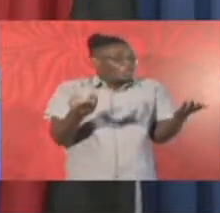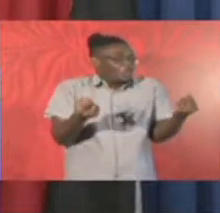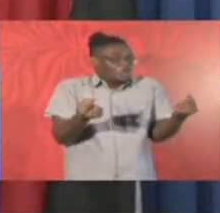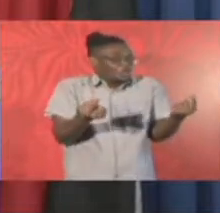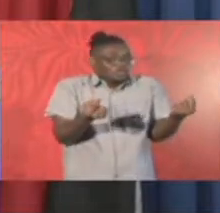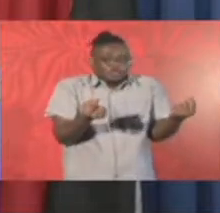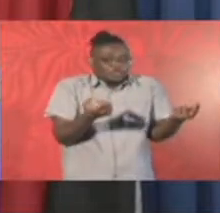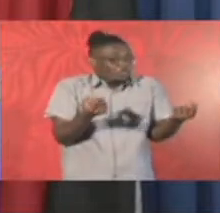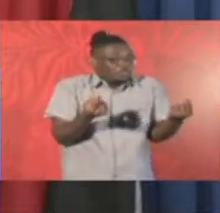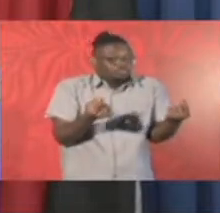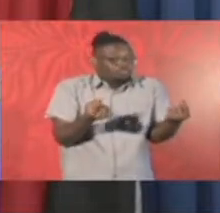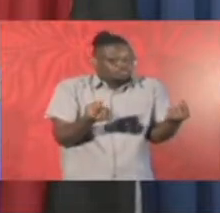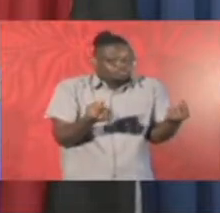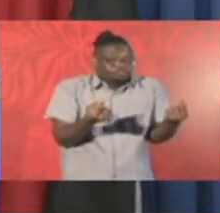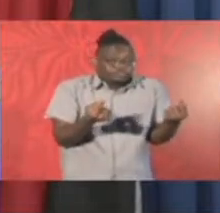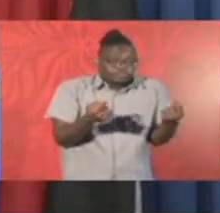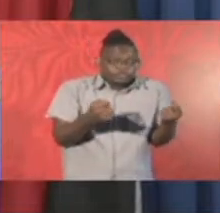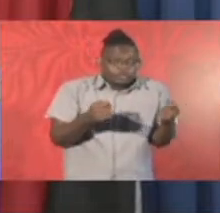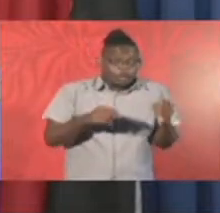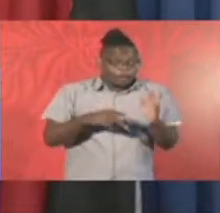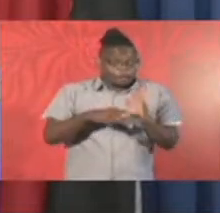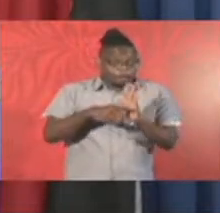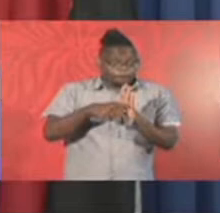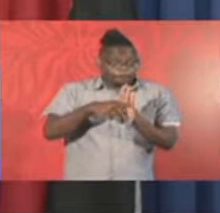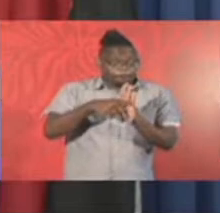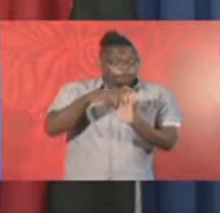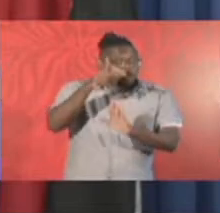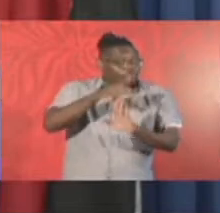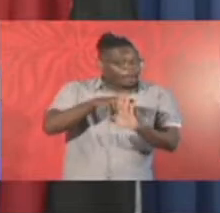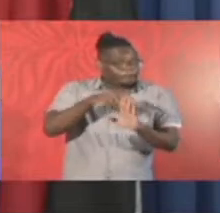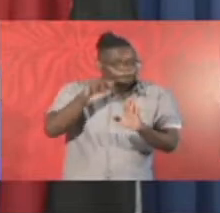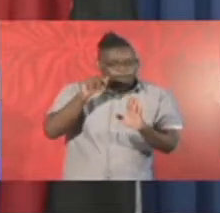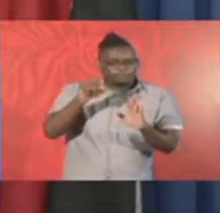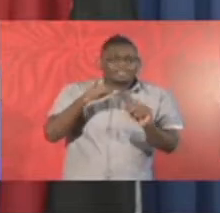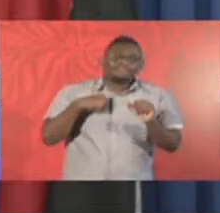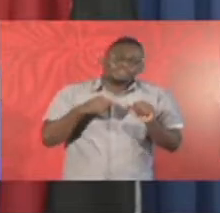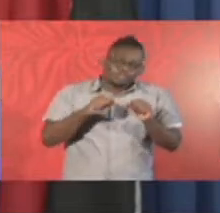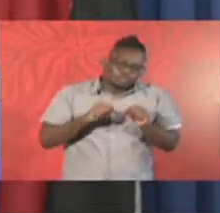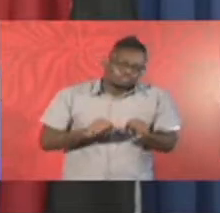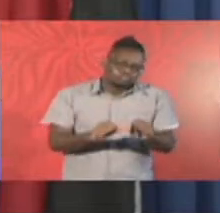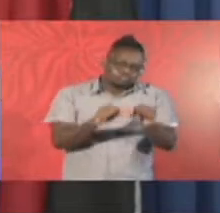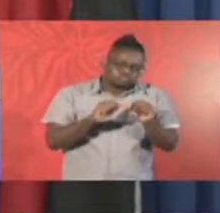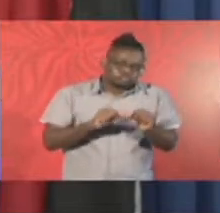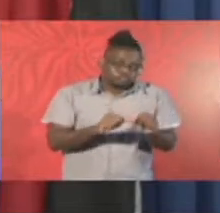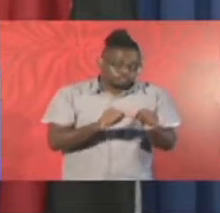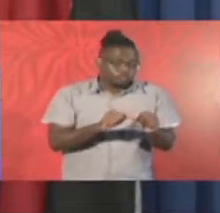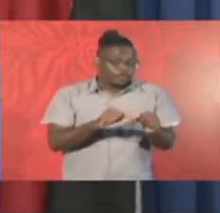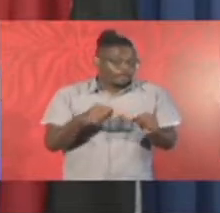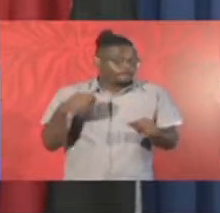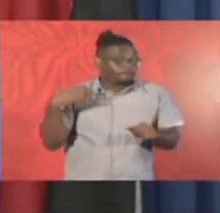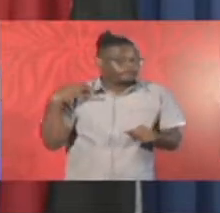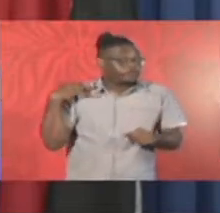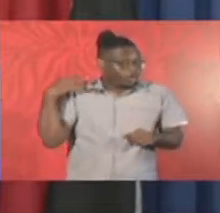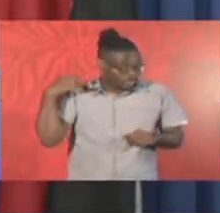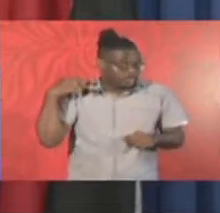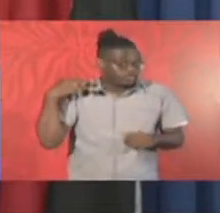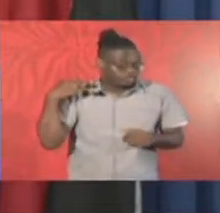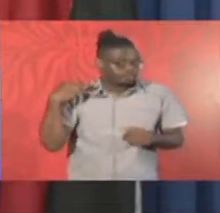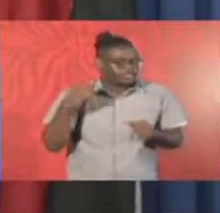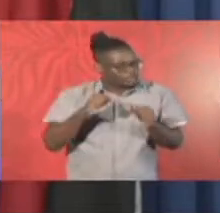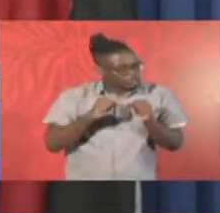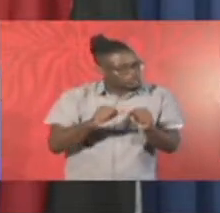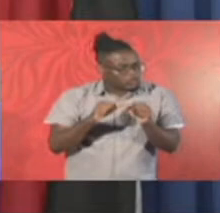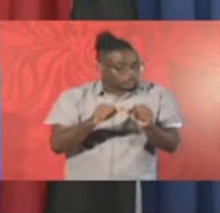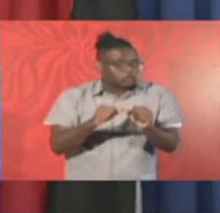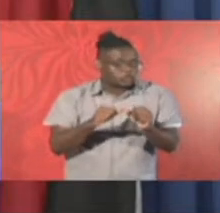This program is still a program of voluntary response and a program of holding the